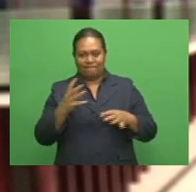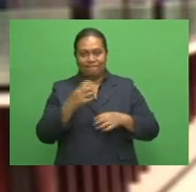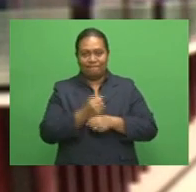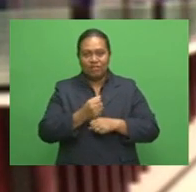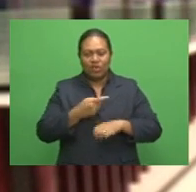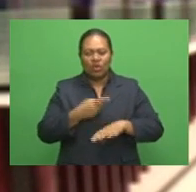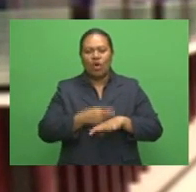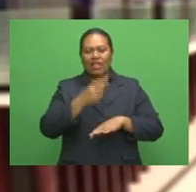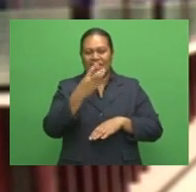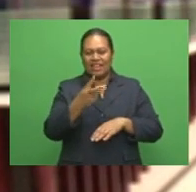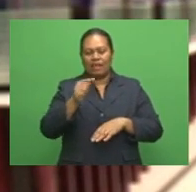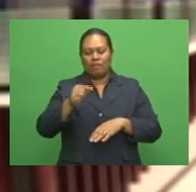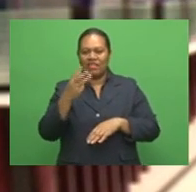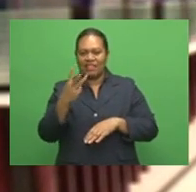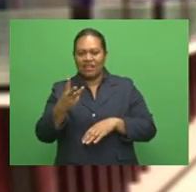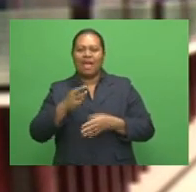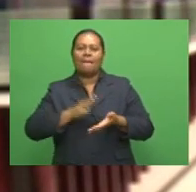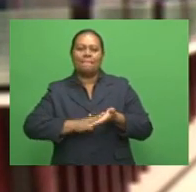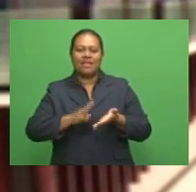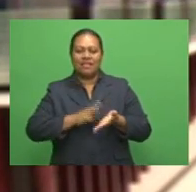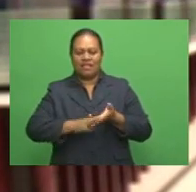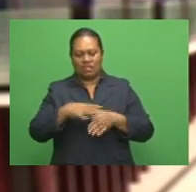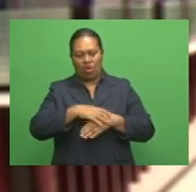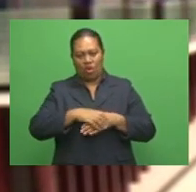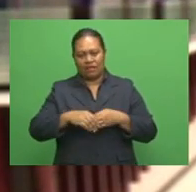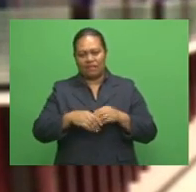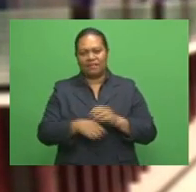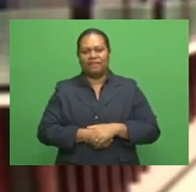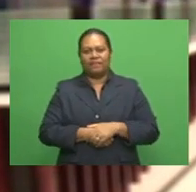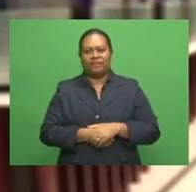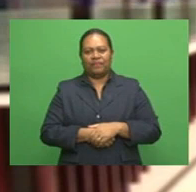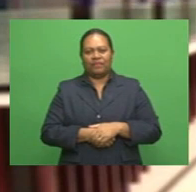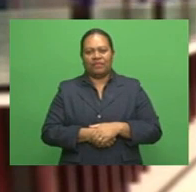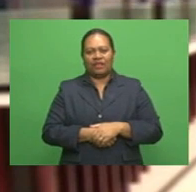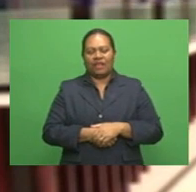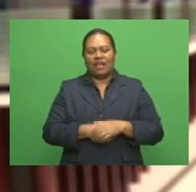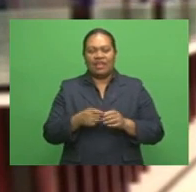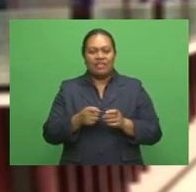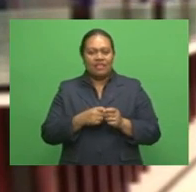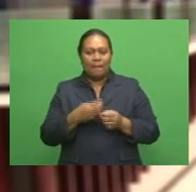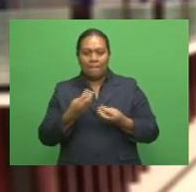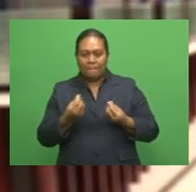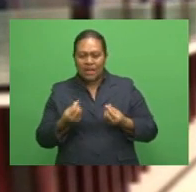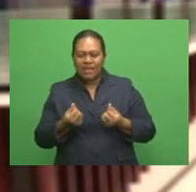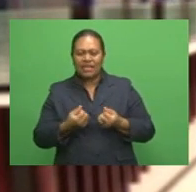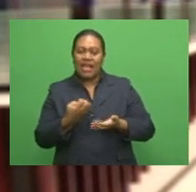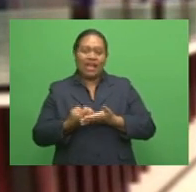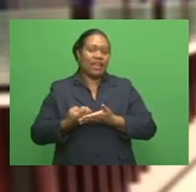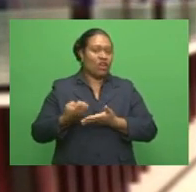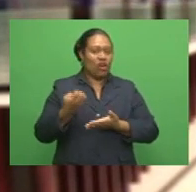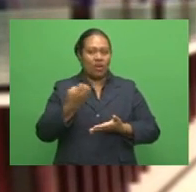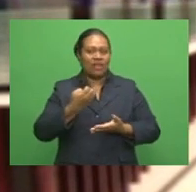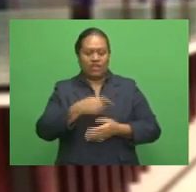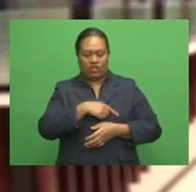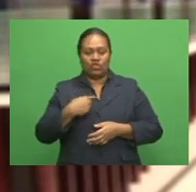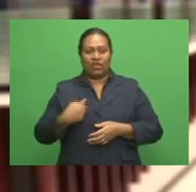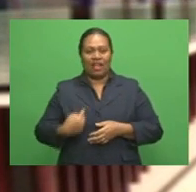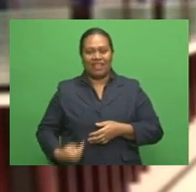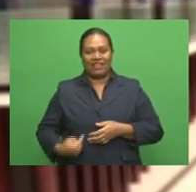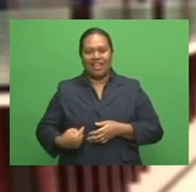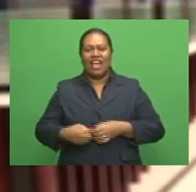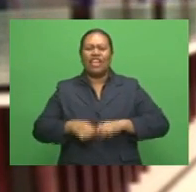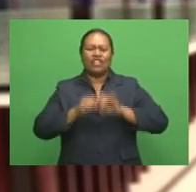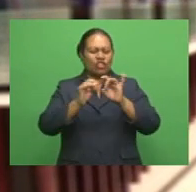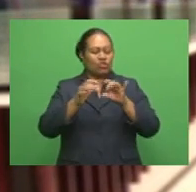at $3.43 billion. On the foreign exchange front, an economic rebound in China, which is